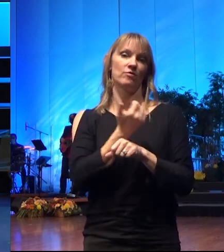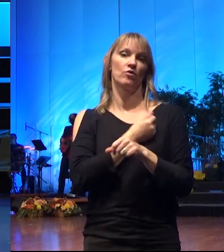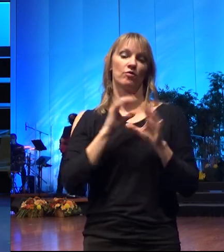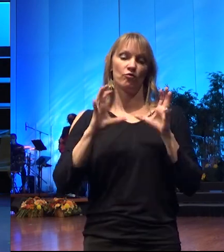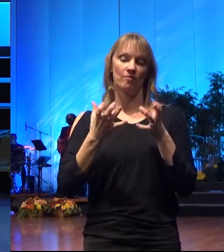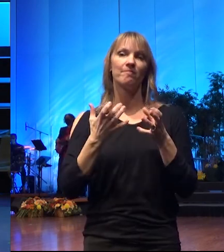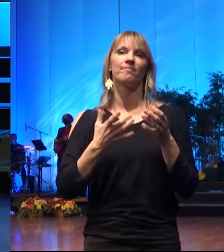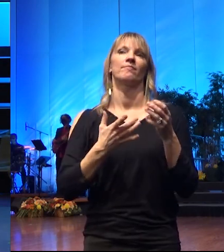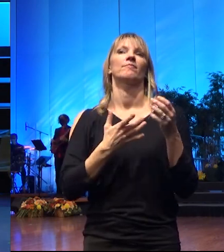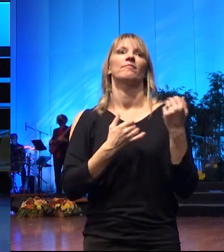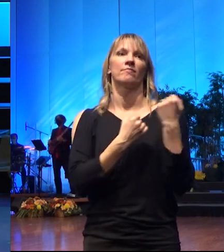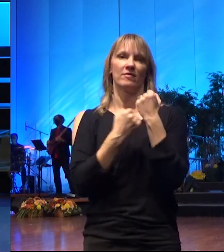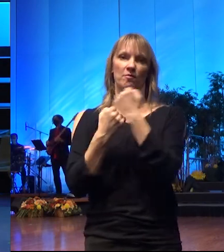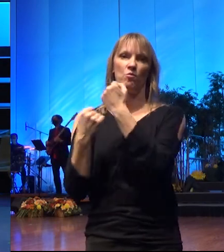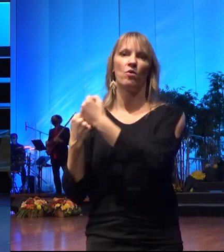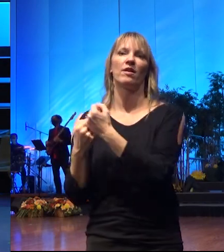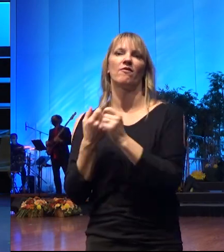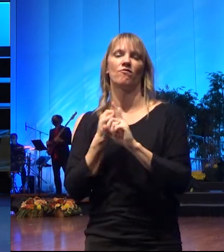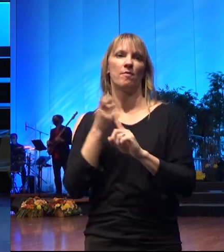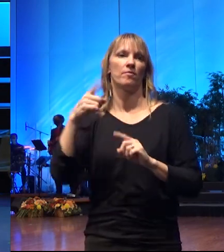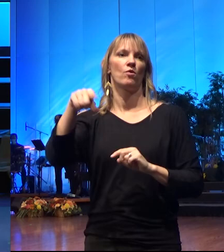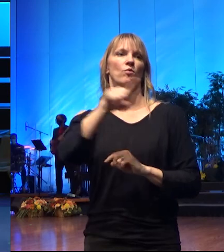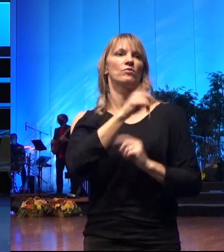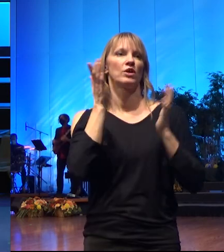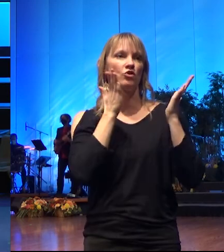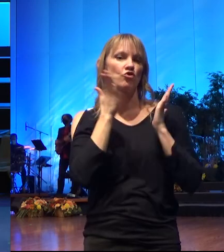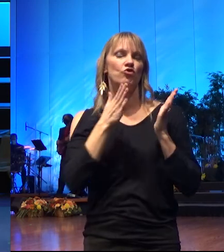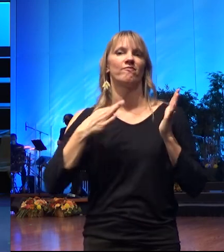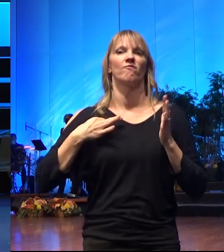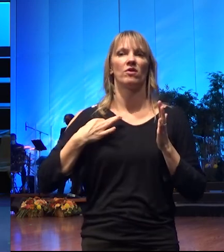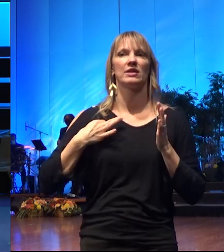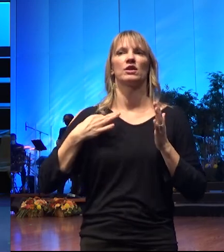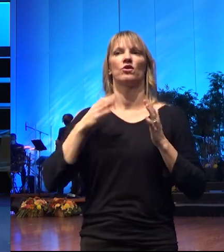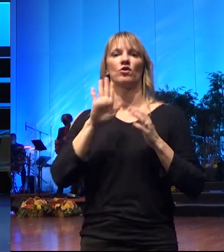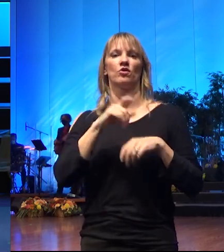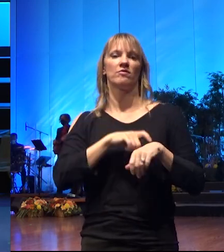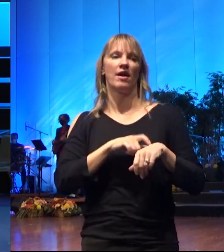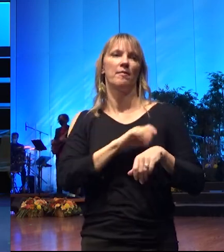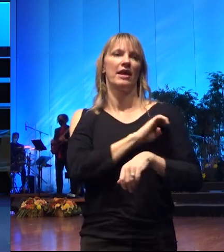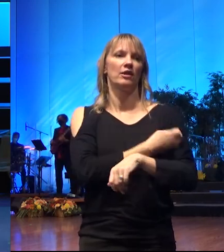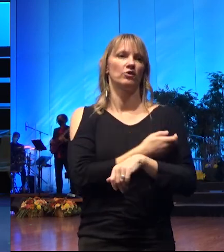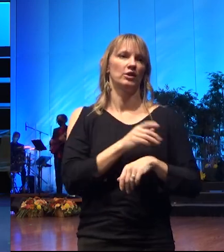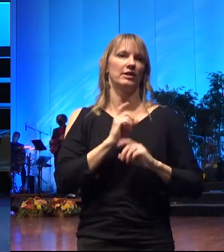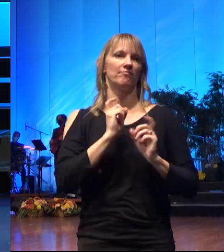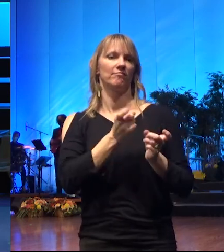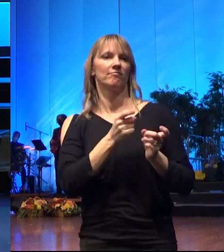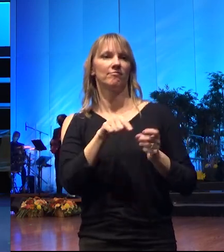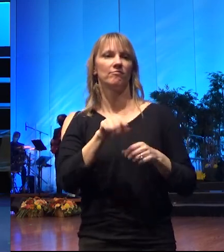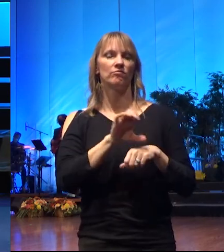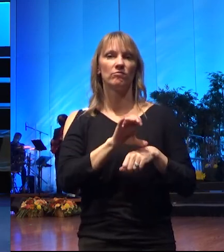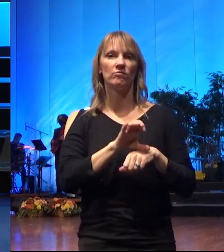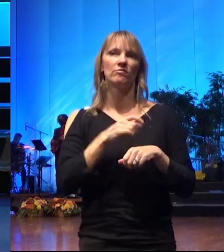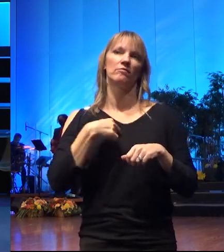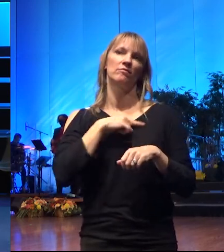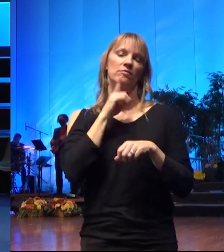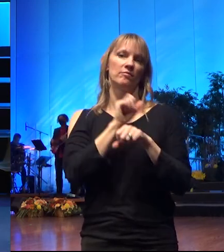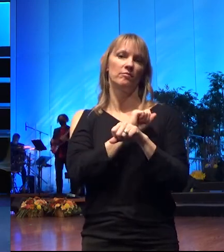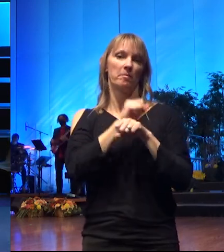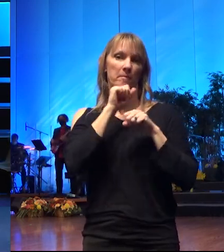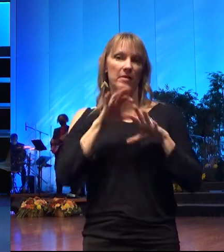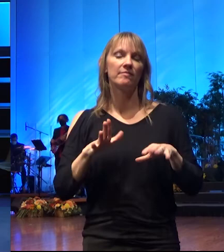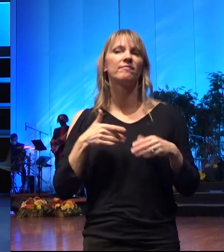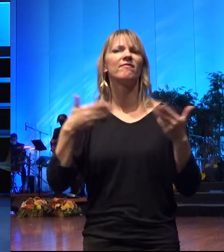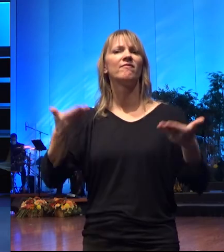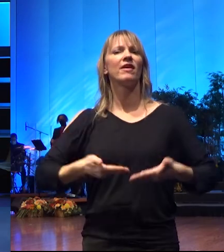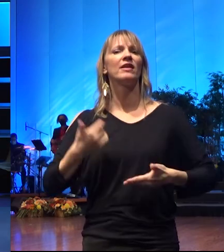become present to the abundance that flows through our life, to the way that life serves us, to the good that flows into our lives. Whether you're choosing today